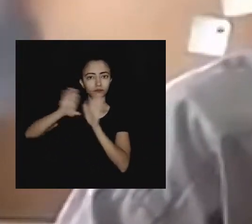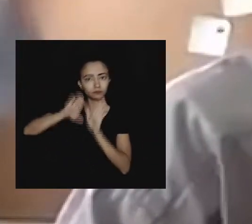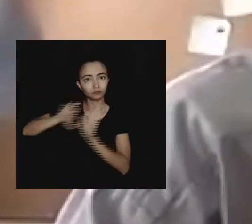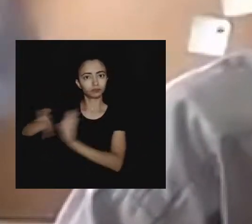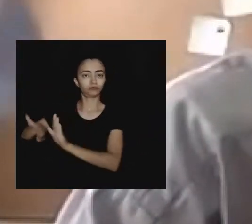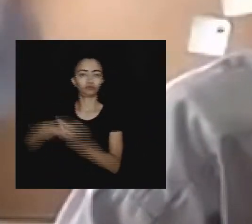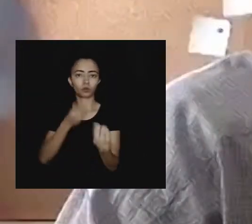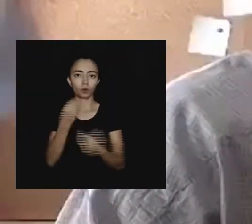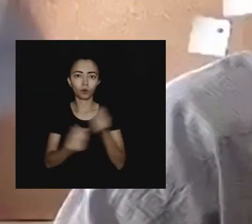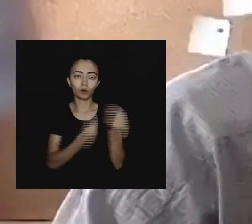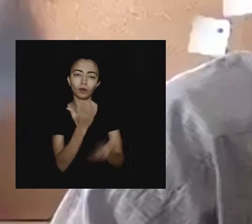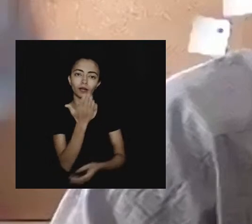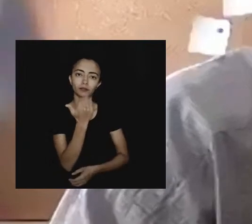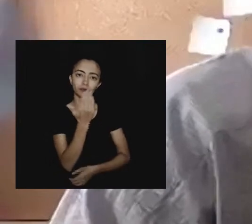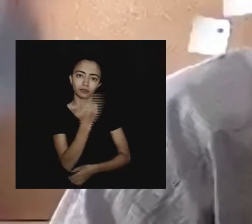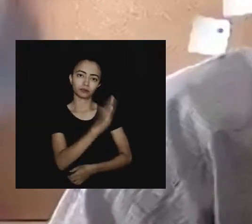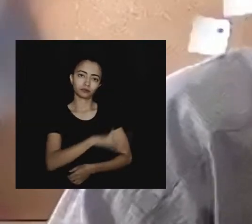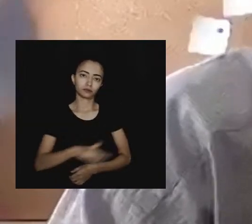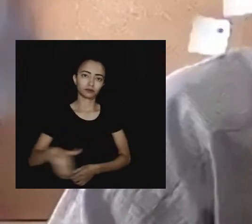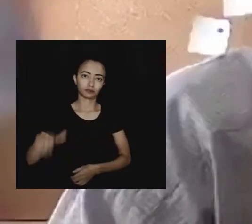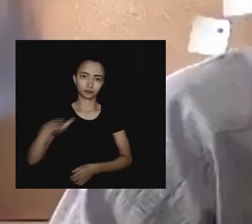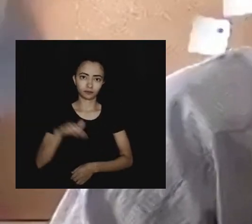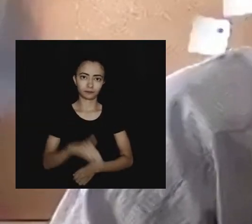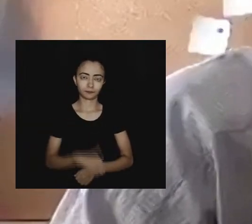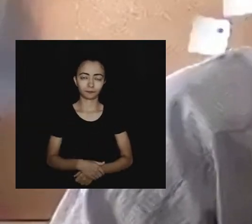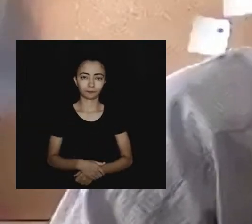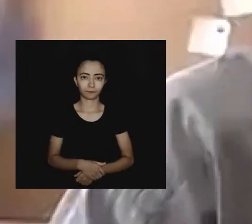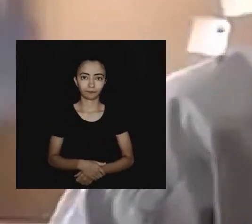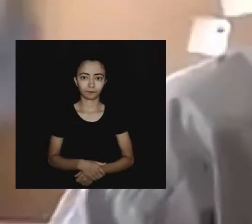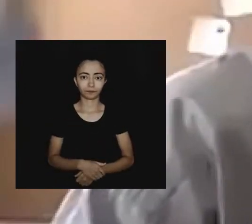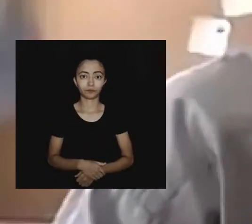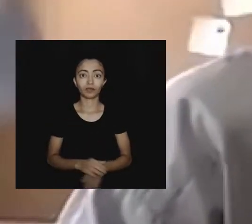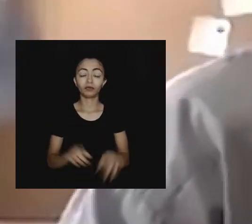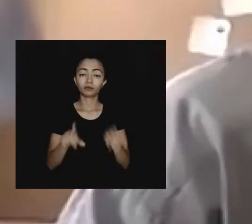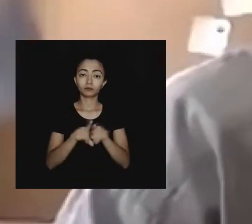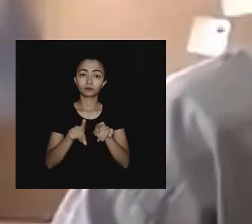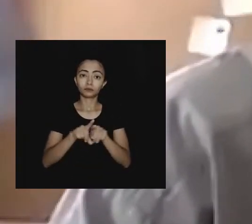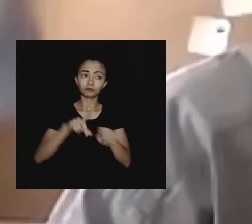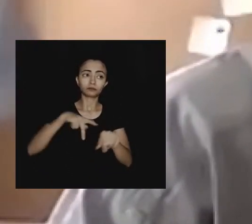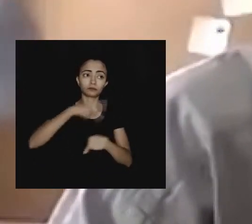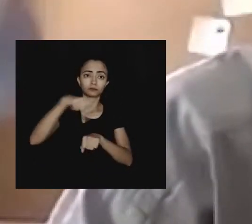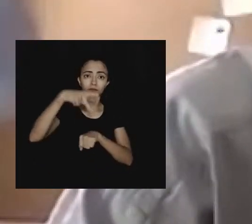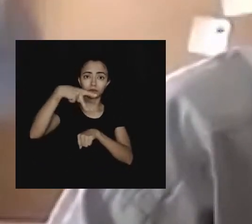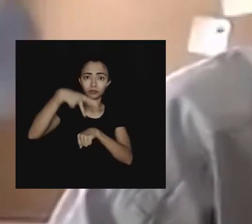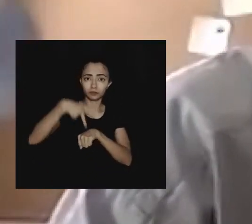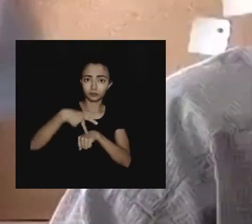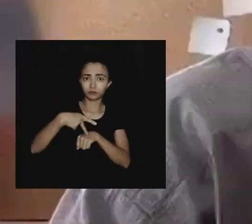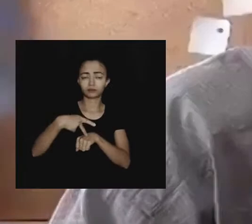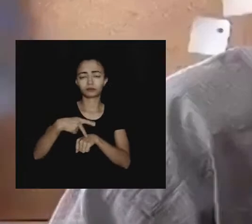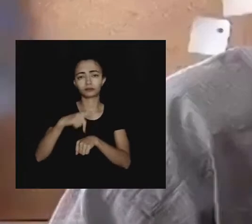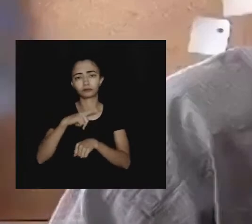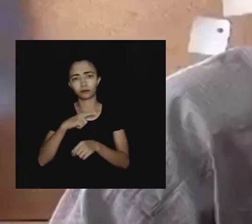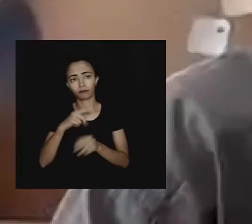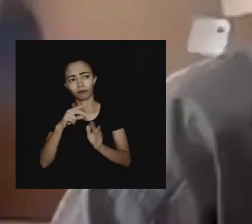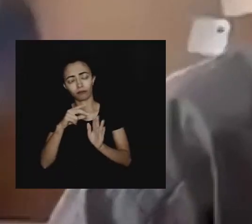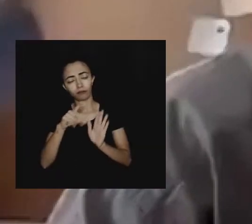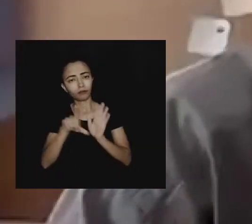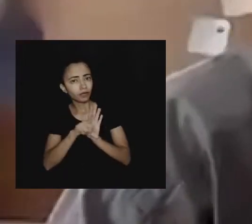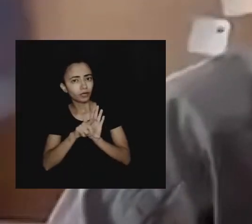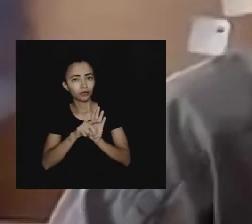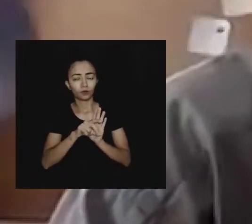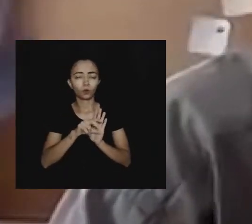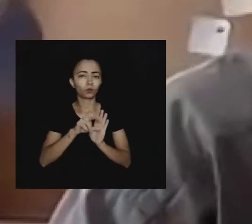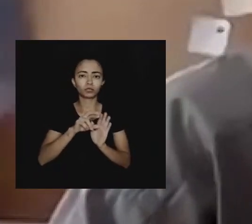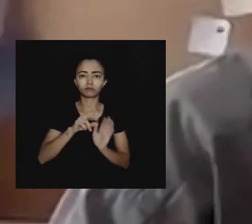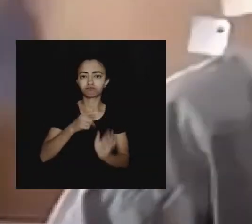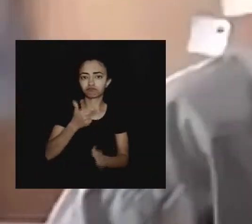which are independent, be promoted. May your countries, with or